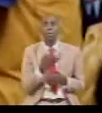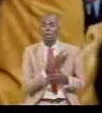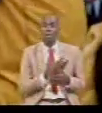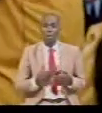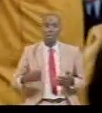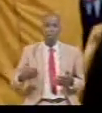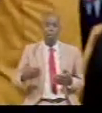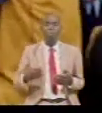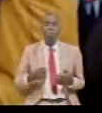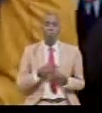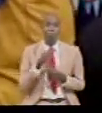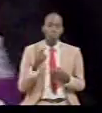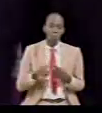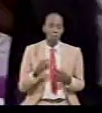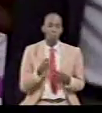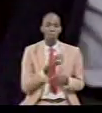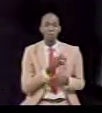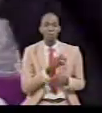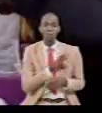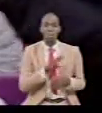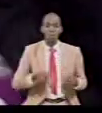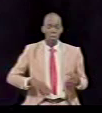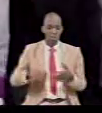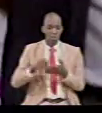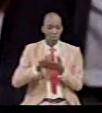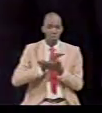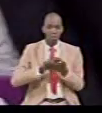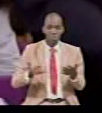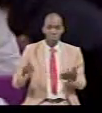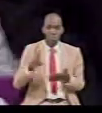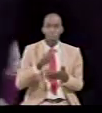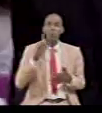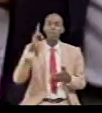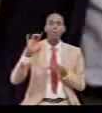Christ sanctifies, he does it thoroughly.